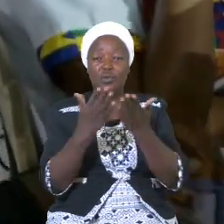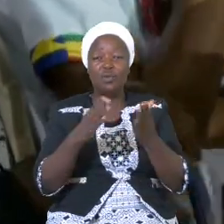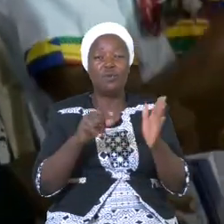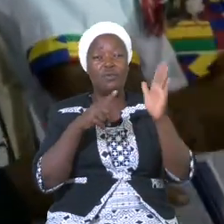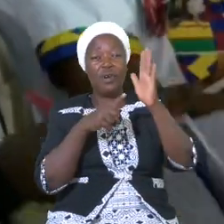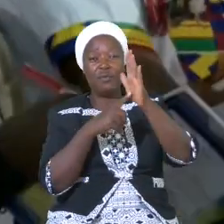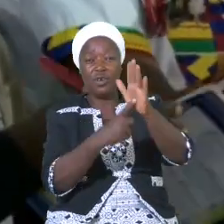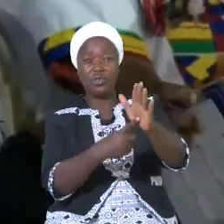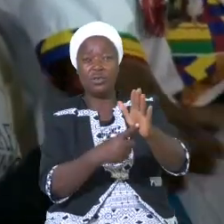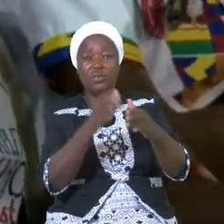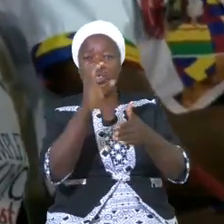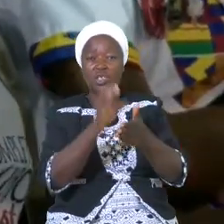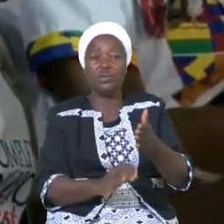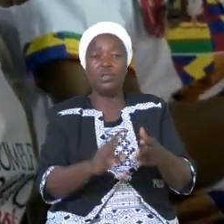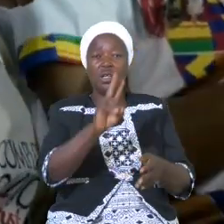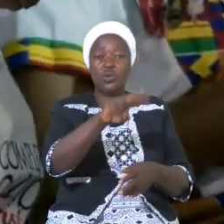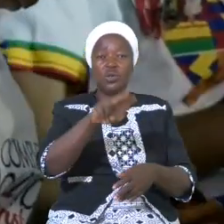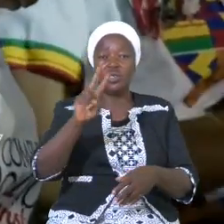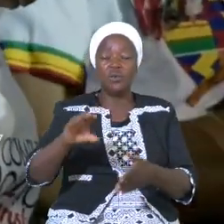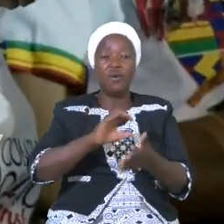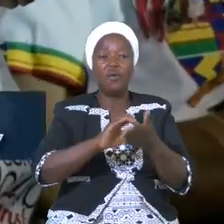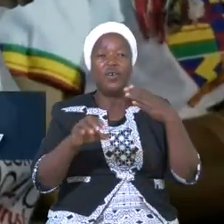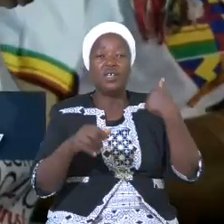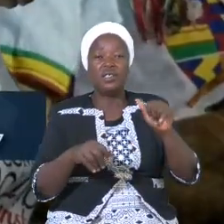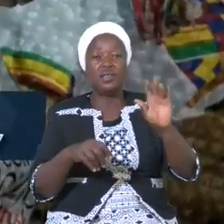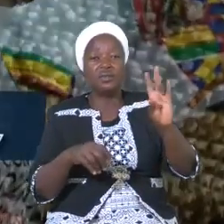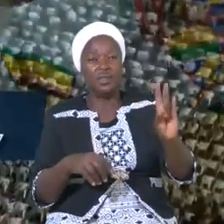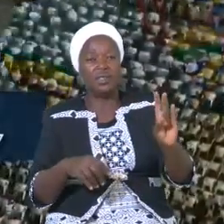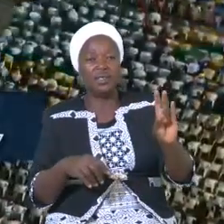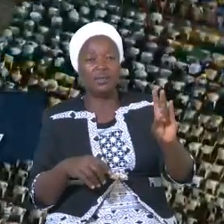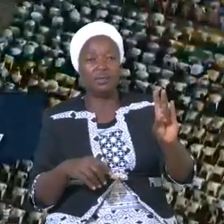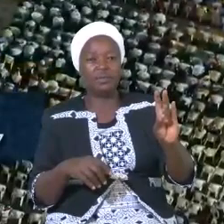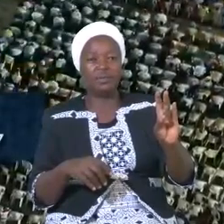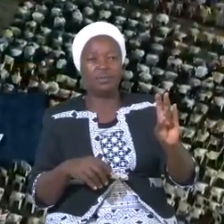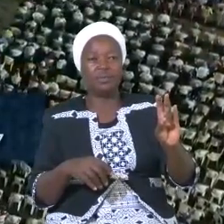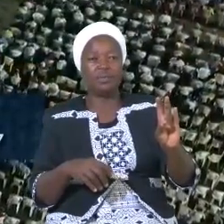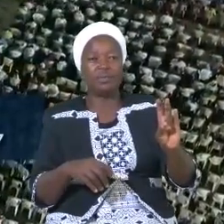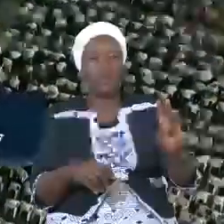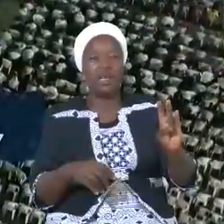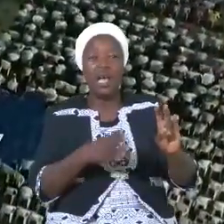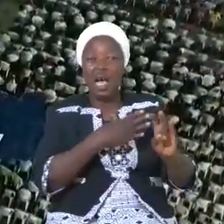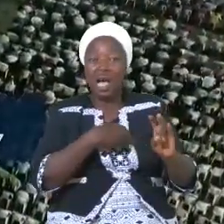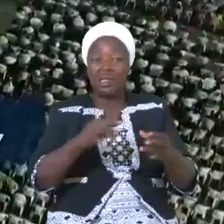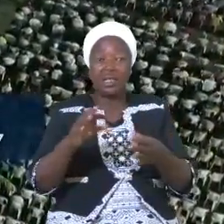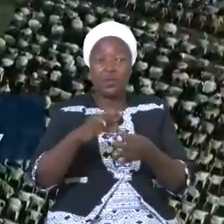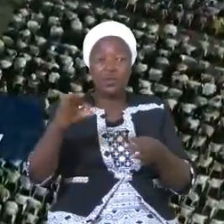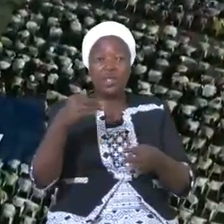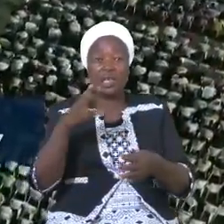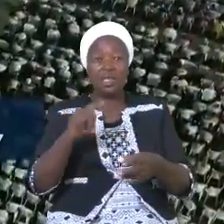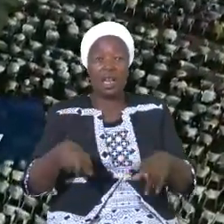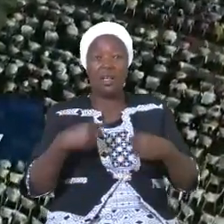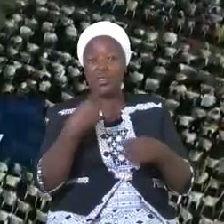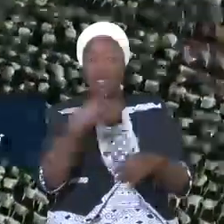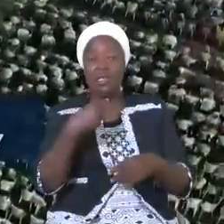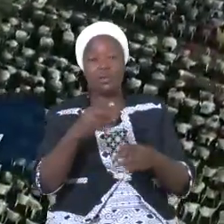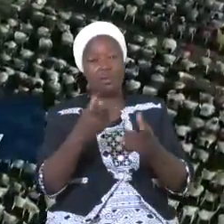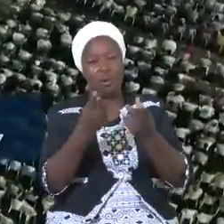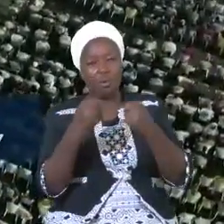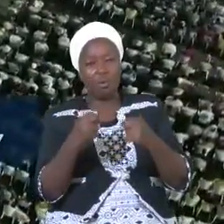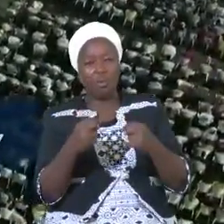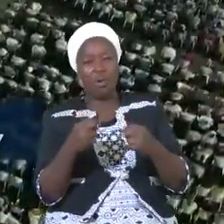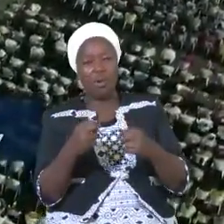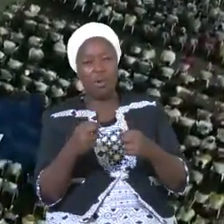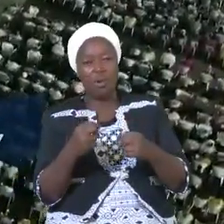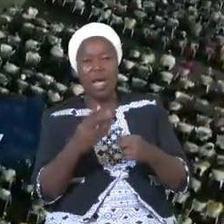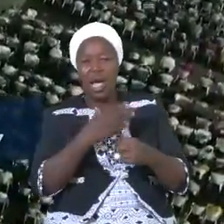verse revelation chapter 22 verse 17 and the spirit and the break say come and